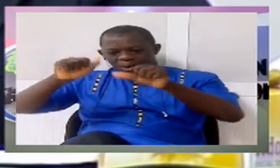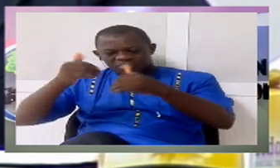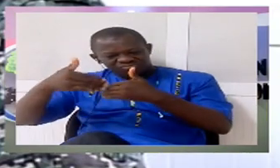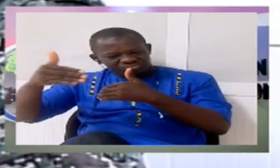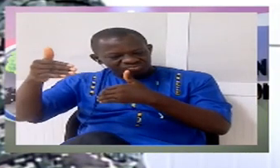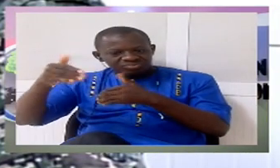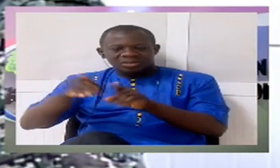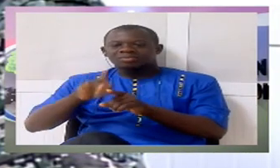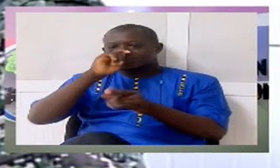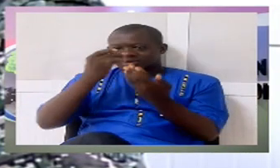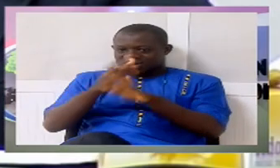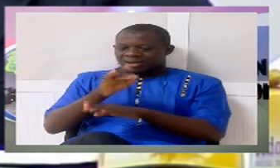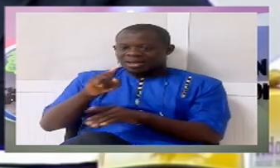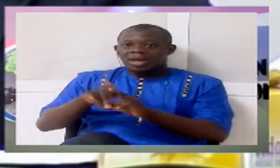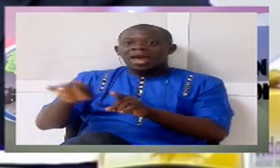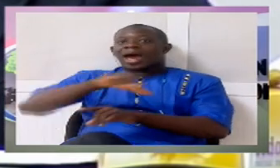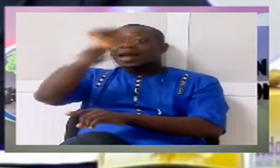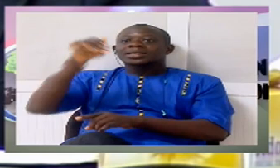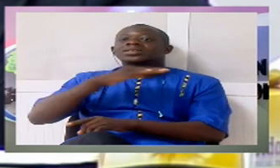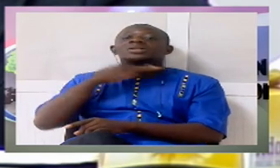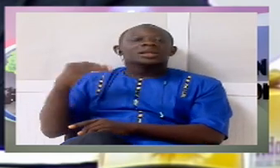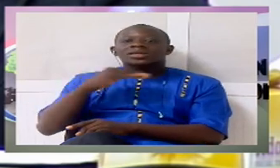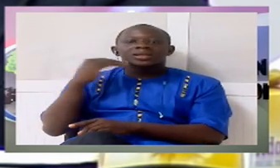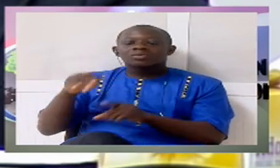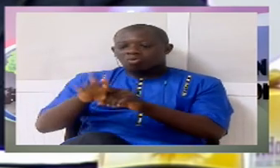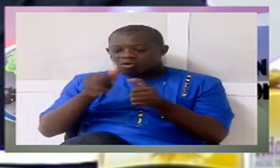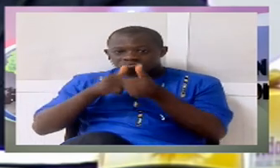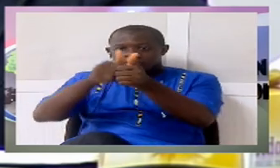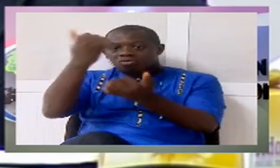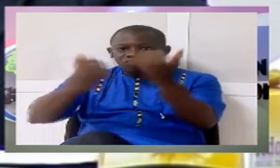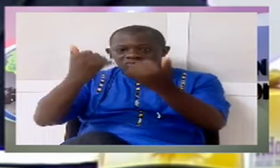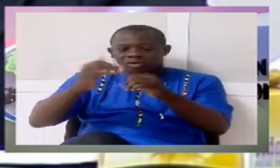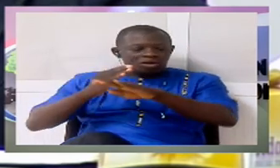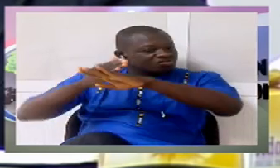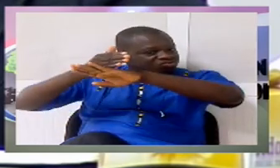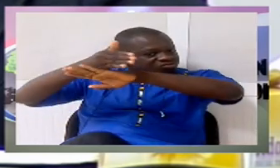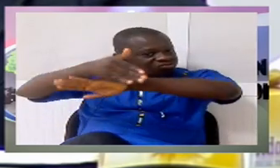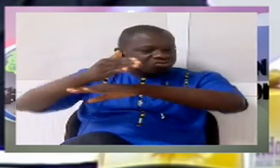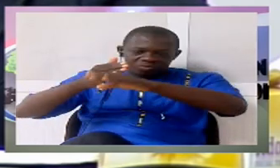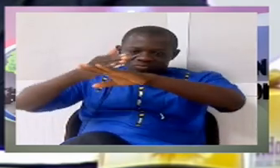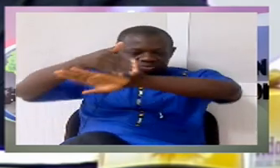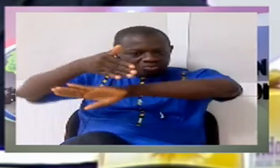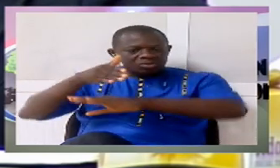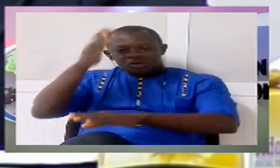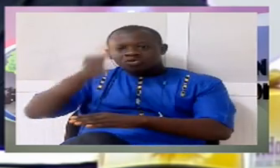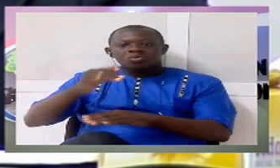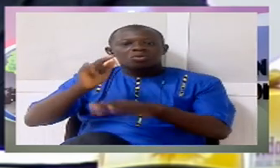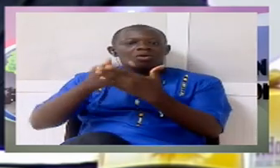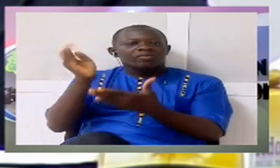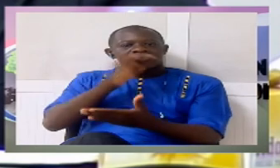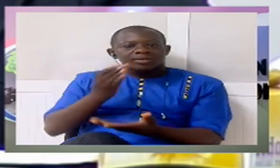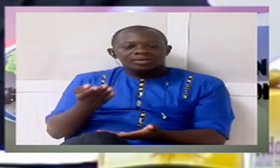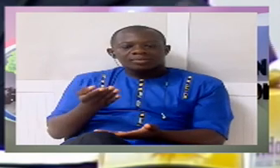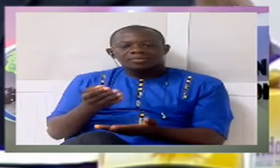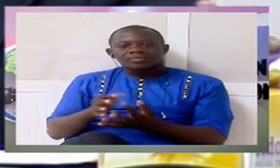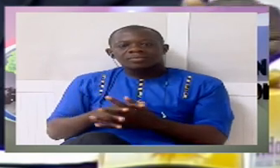2001. That is true. And the killings by the convoy continued through? Ray bi nga xamne mom la convoy bi don ray nit ñi dafa continue di